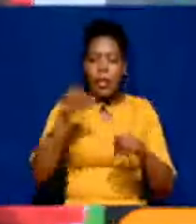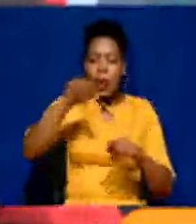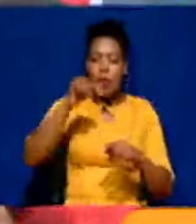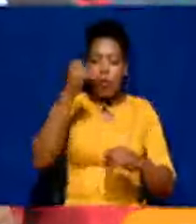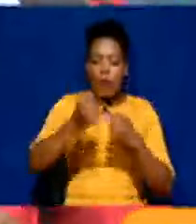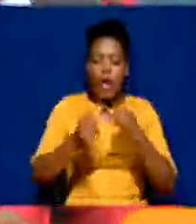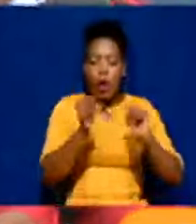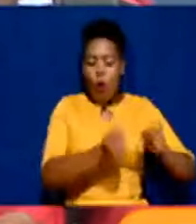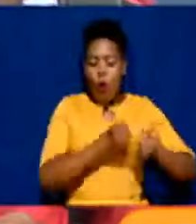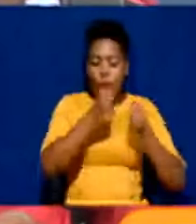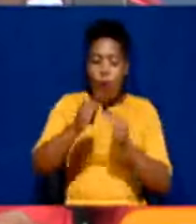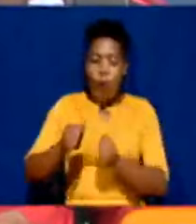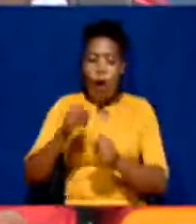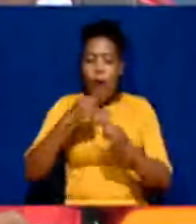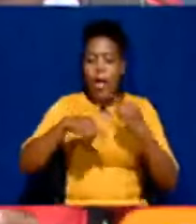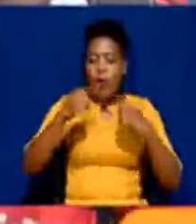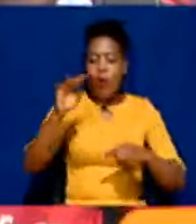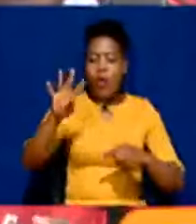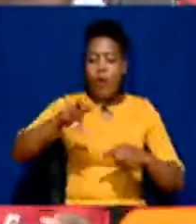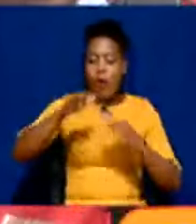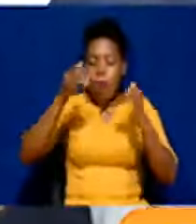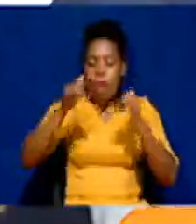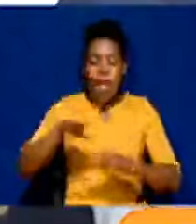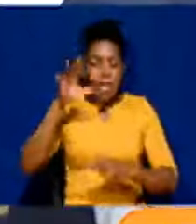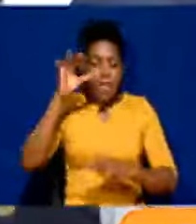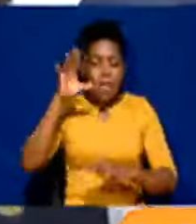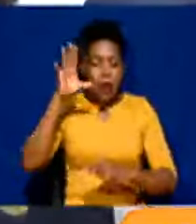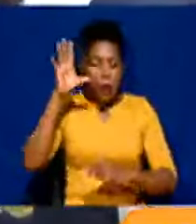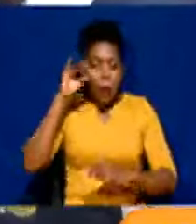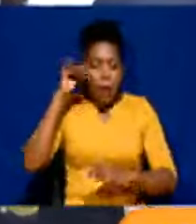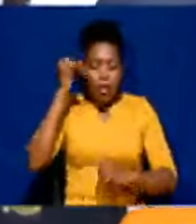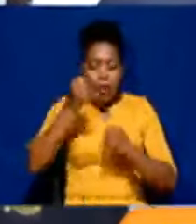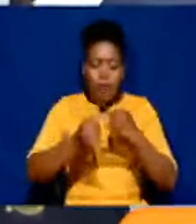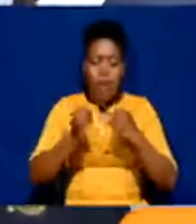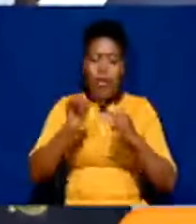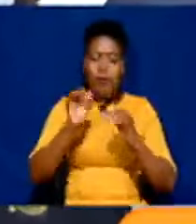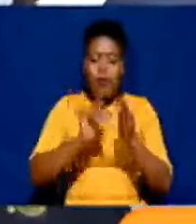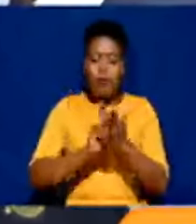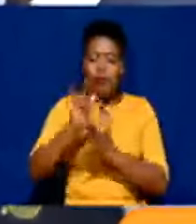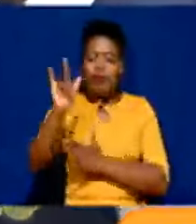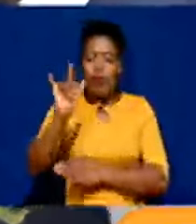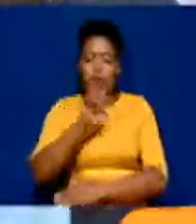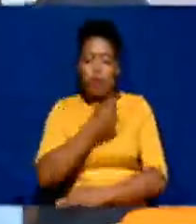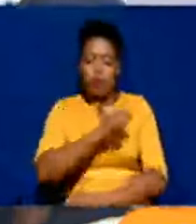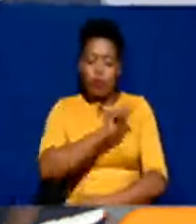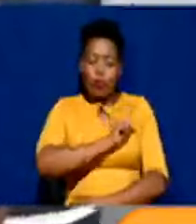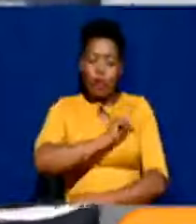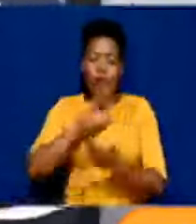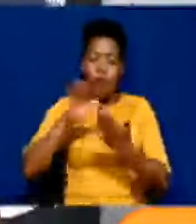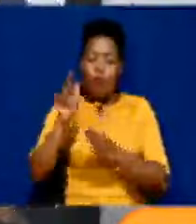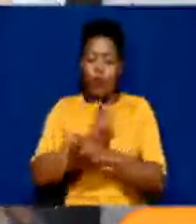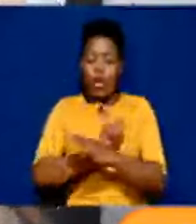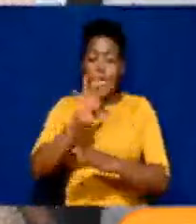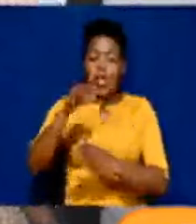Bay County. Four players from Mombasa County have made the final squad, which will fly to Spain for more training later this year. The four